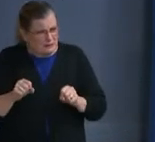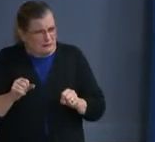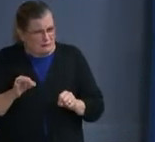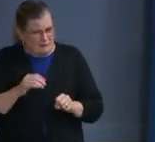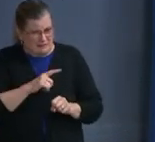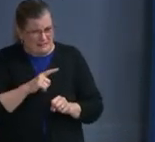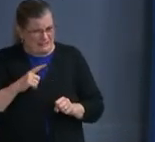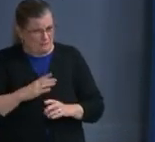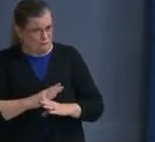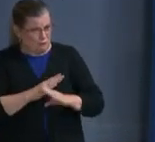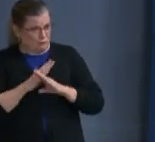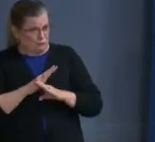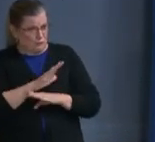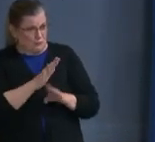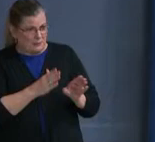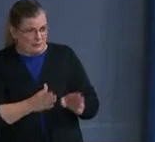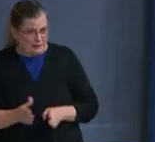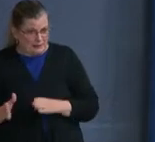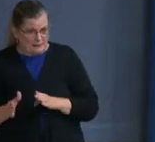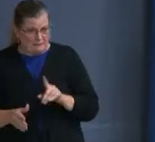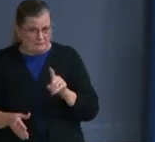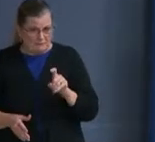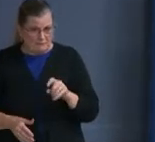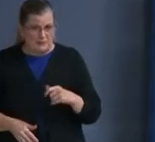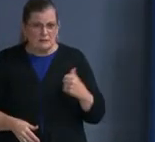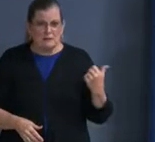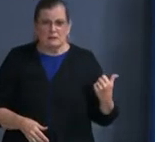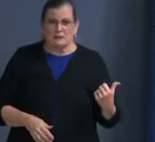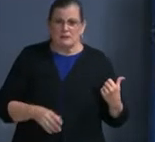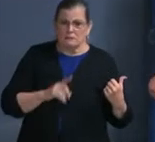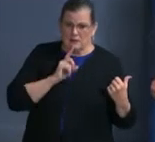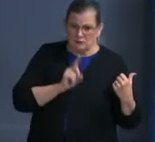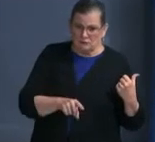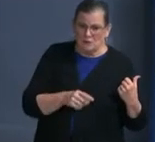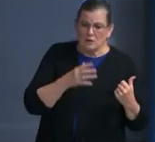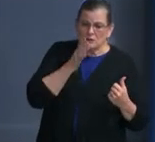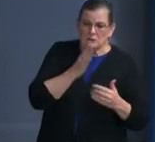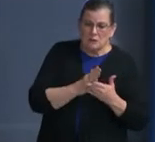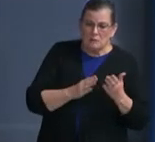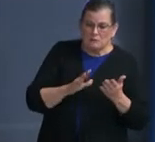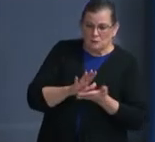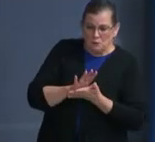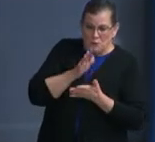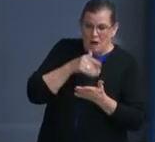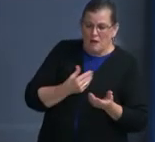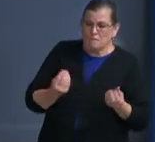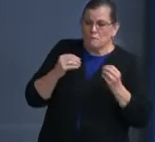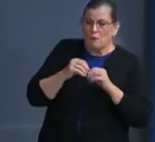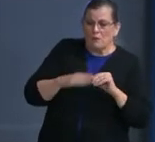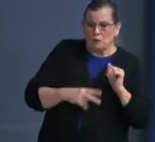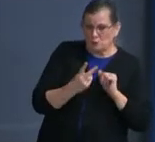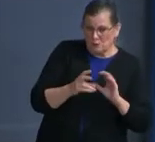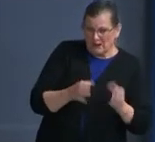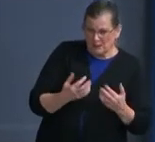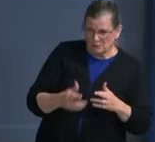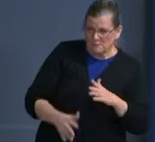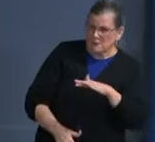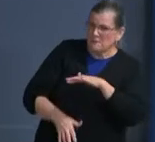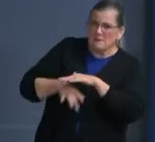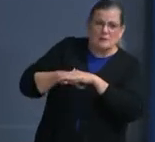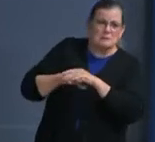plans? And so there are schools that will have more than 2 classrooms. The maximum